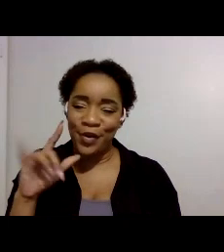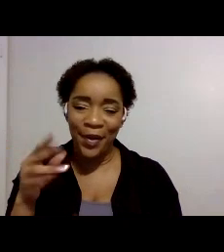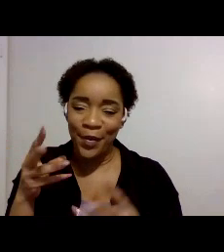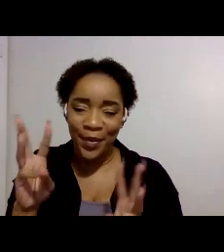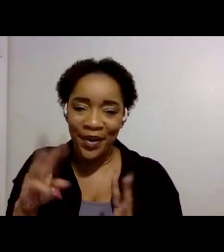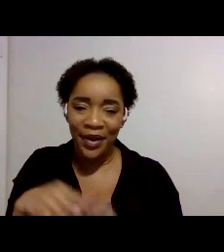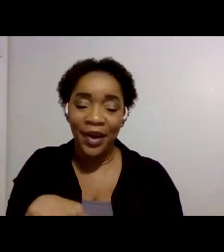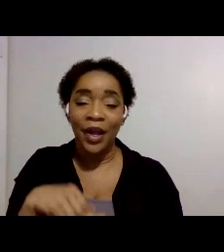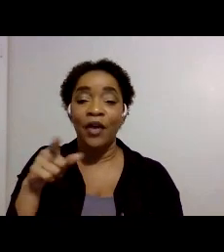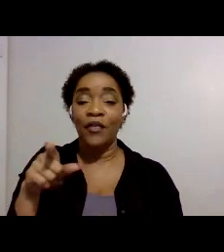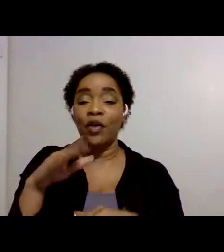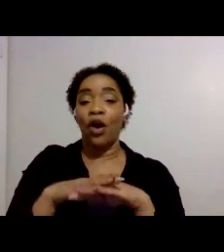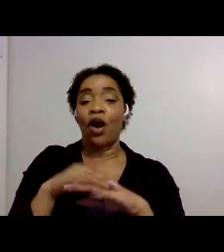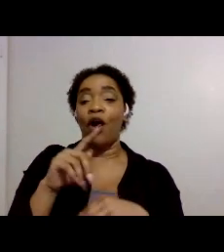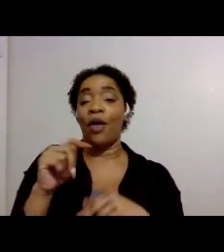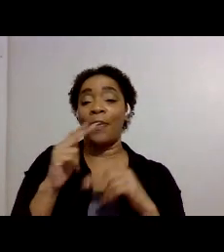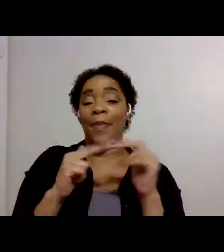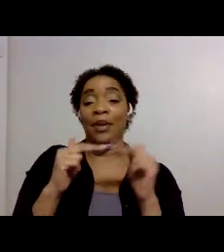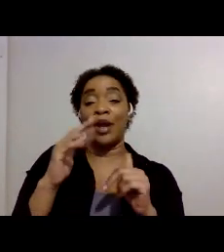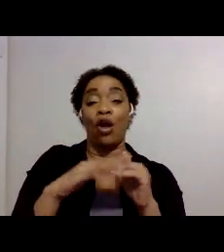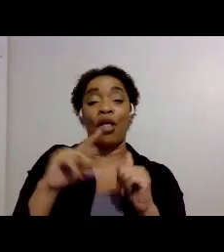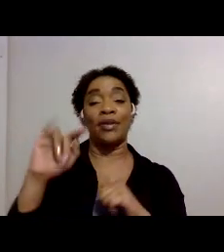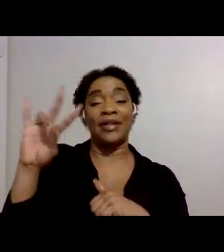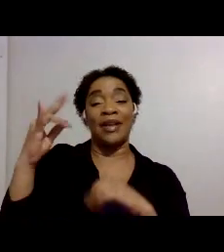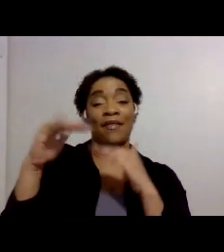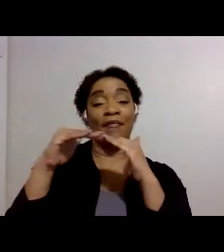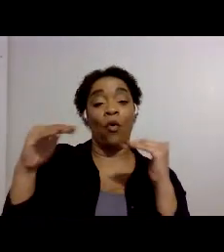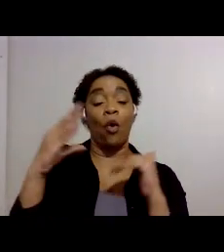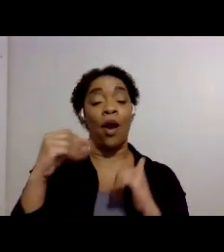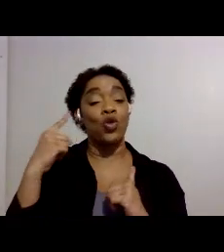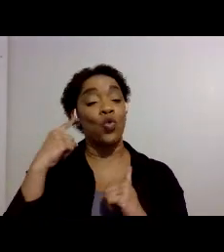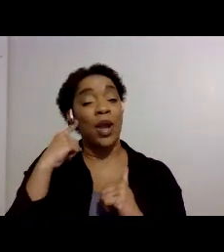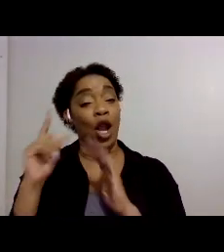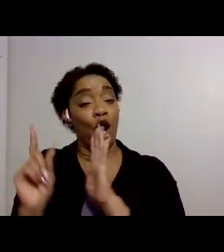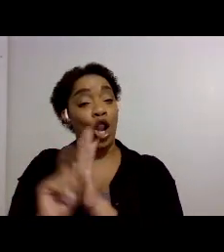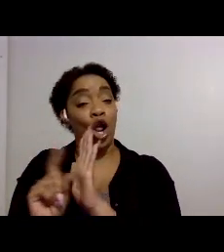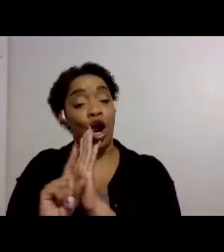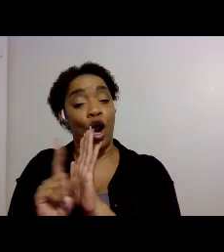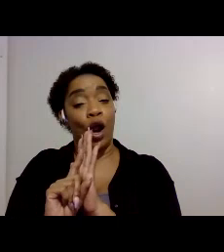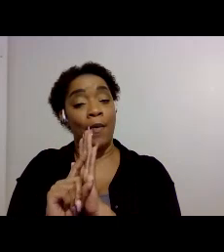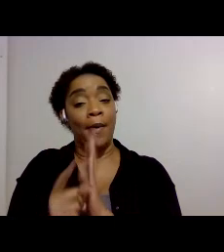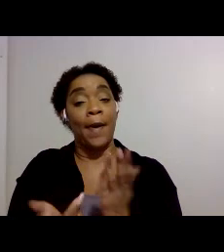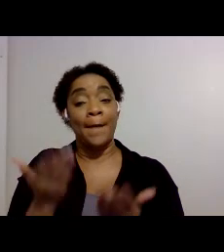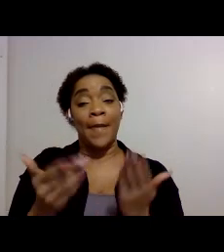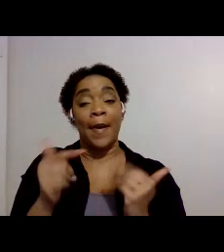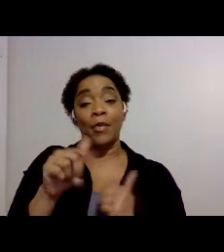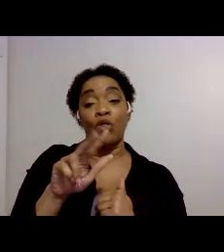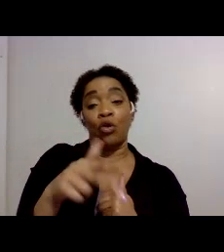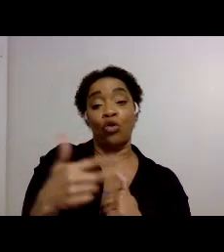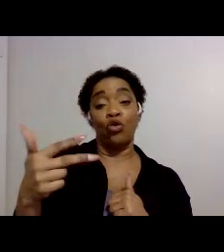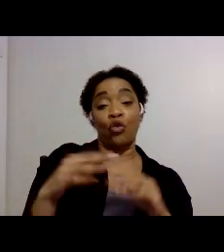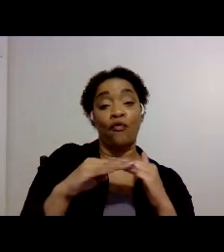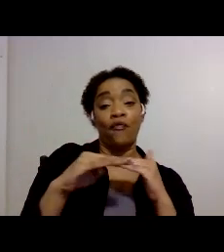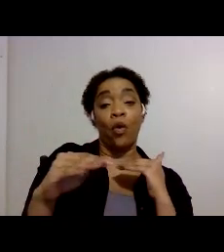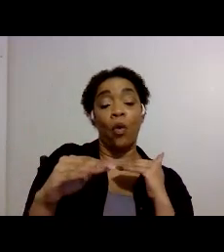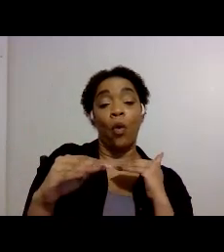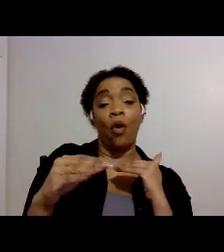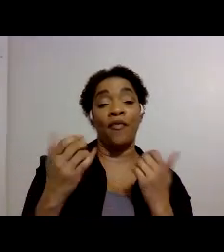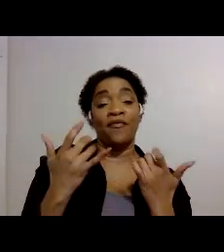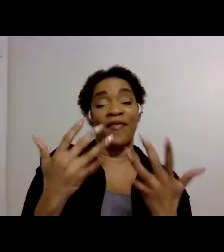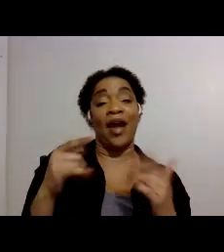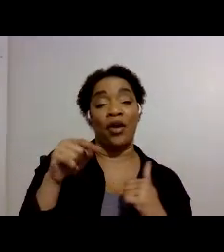and you're like, I don't see anything, I don't smell anything, but it could be something on the third floor where a sprinkler head went off because there's a fire there. You always want